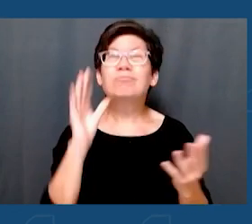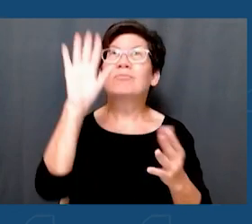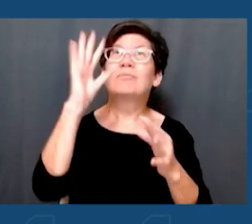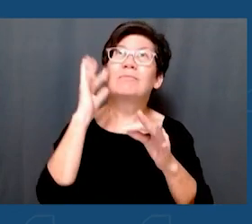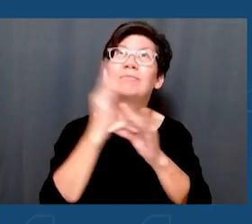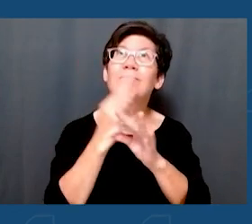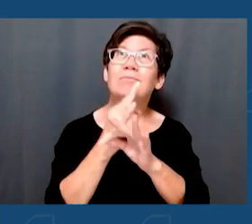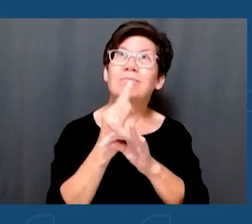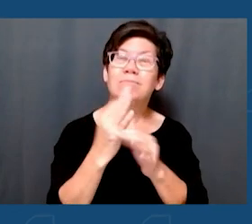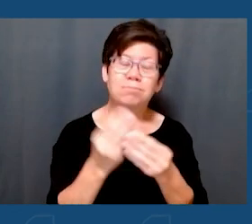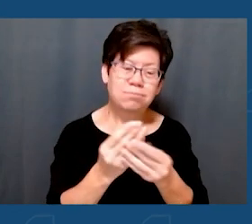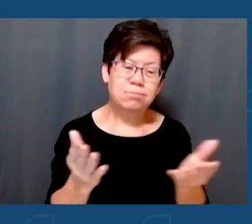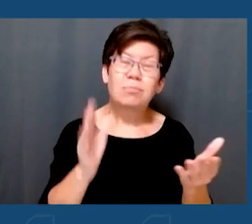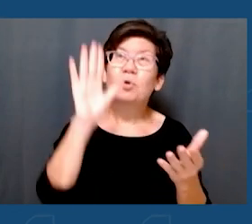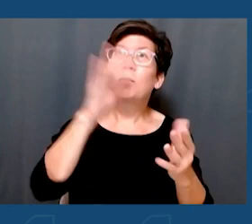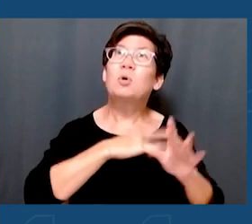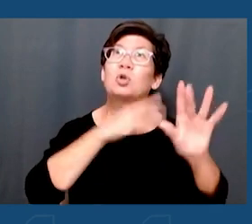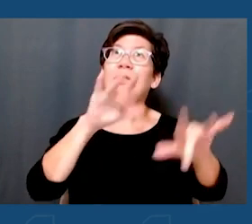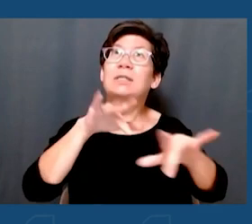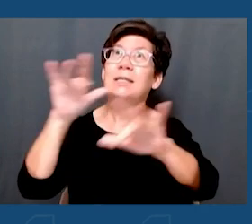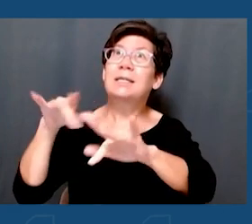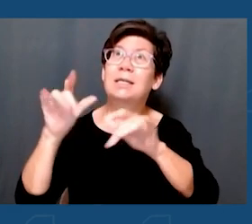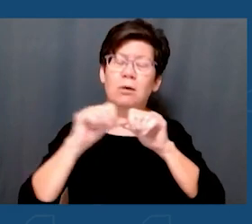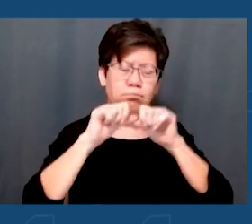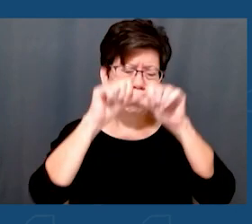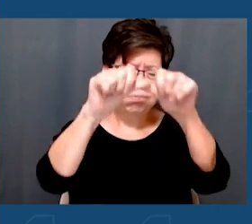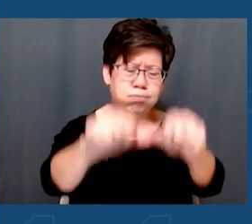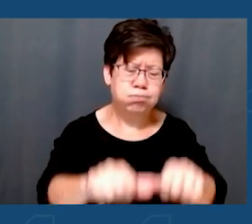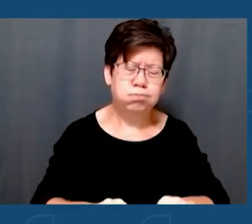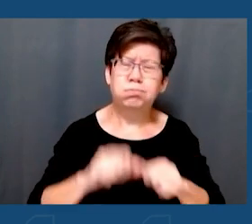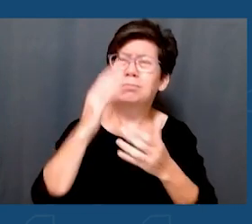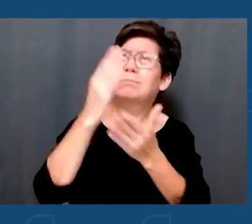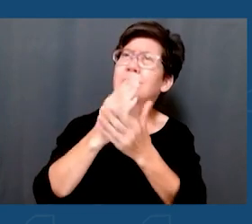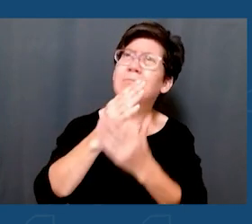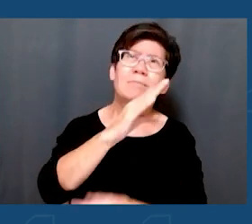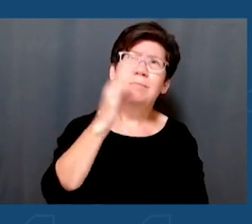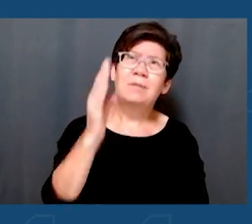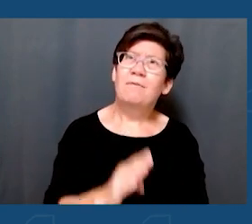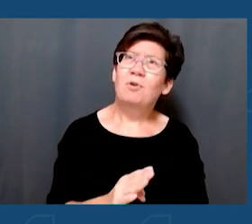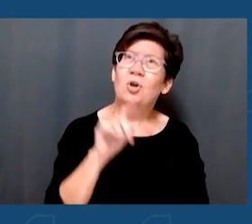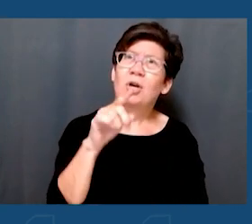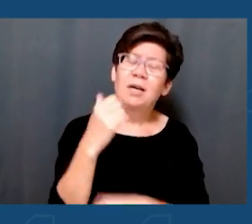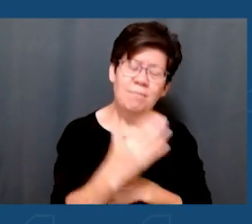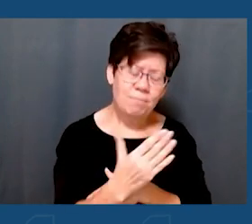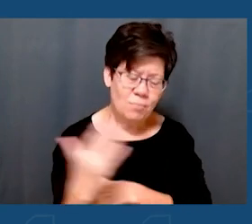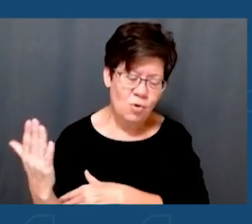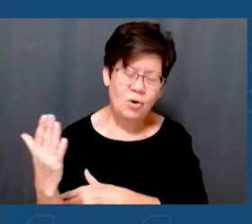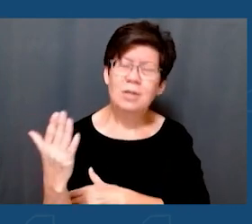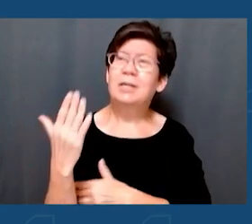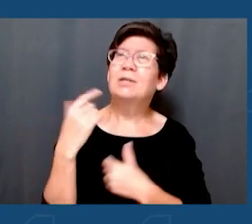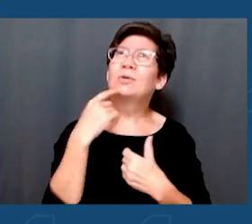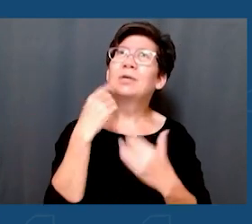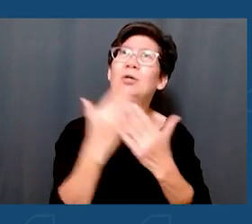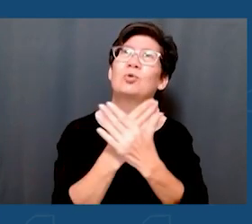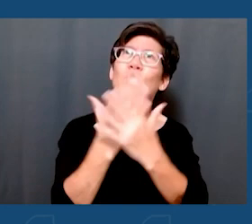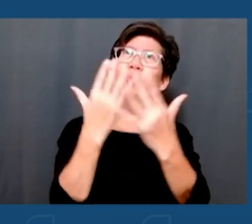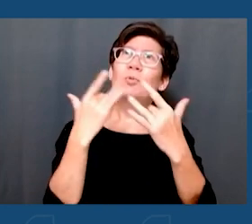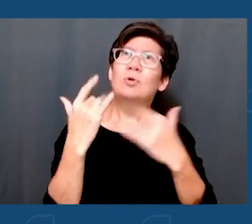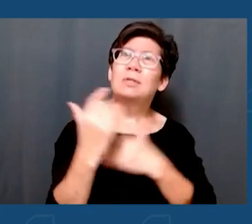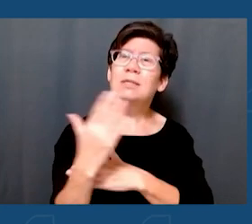ends, your mercy which never ceases. They are new every morning. Can you say with me, they are new every